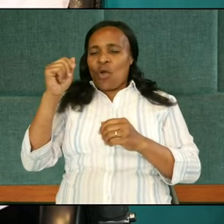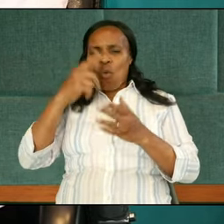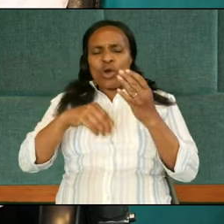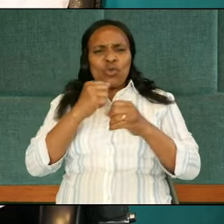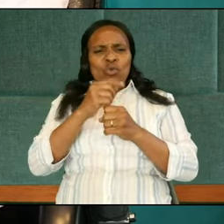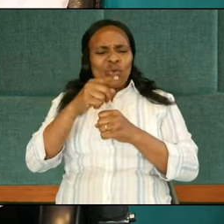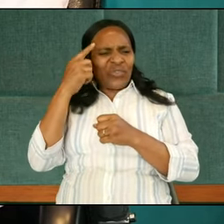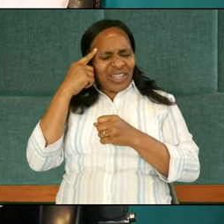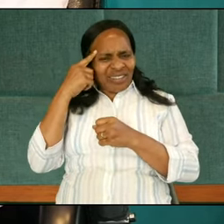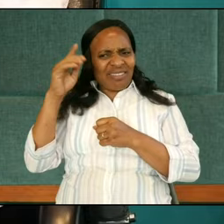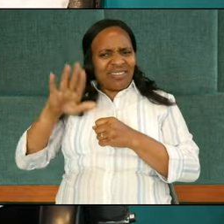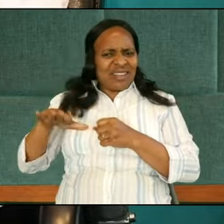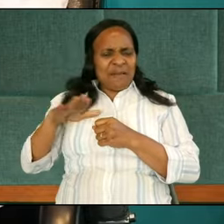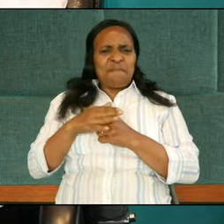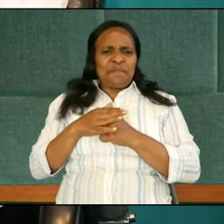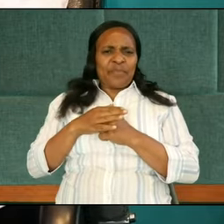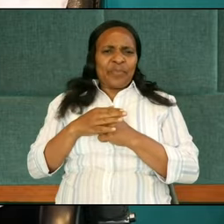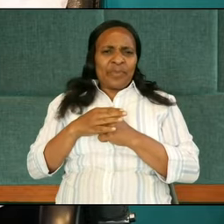section.